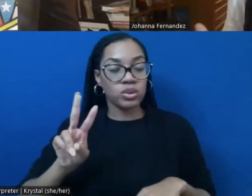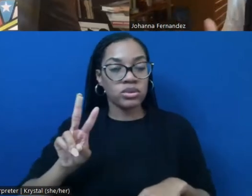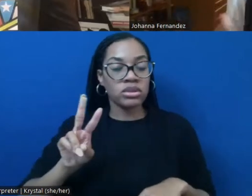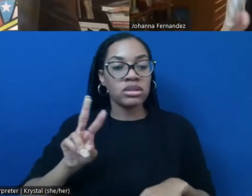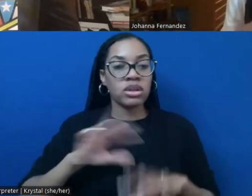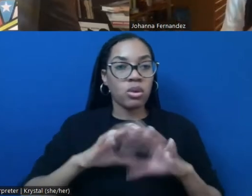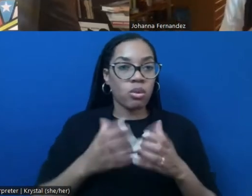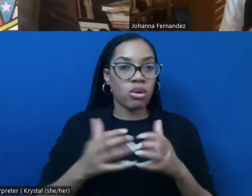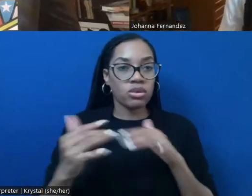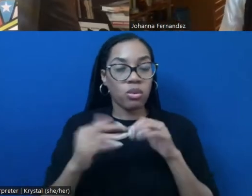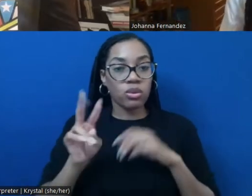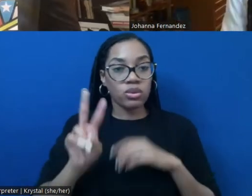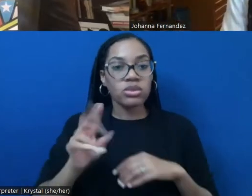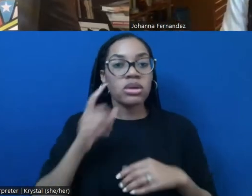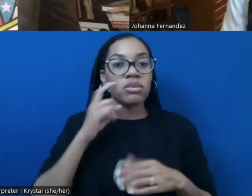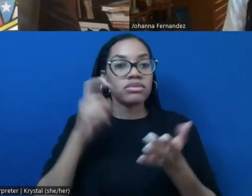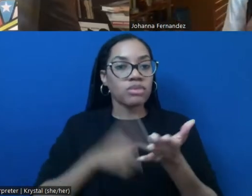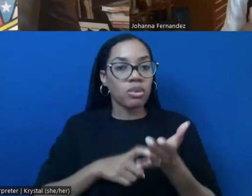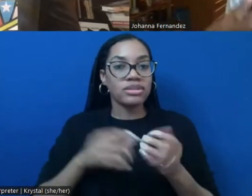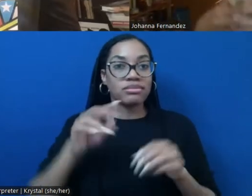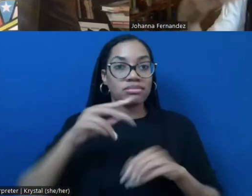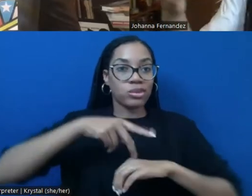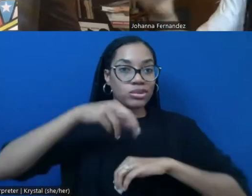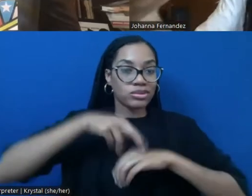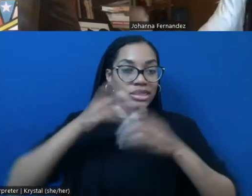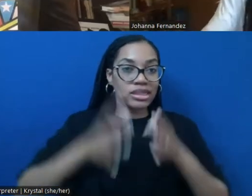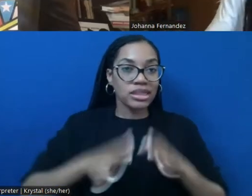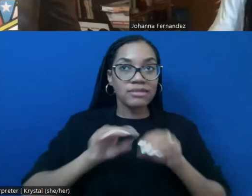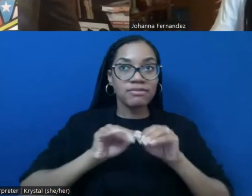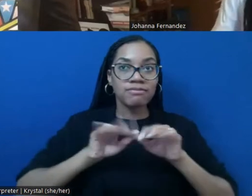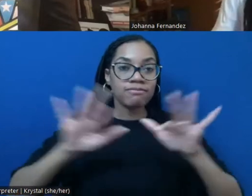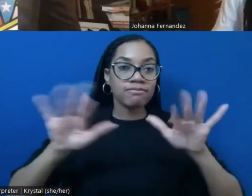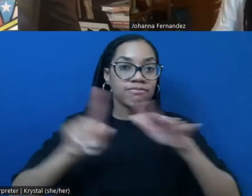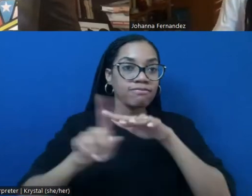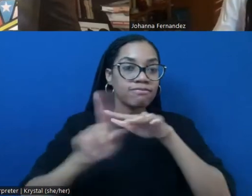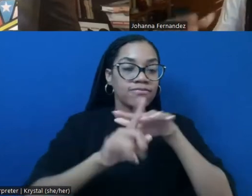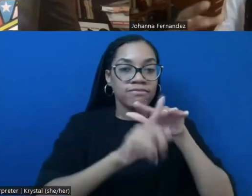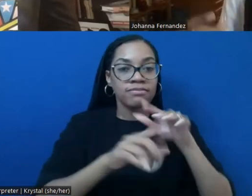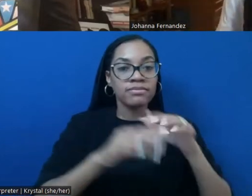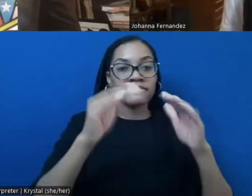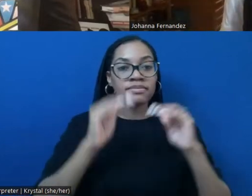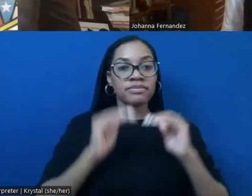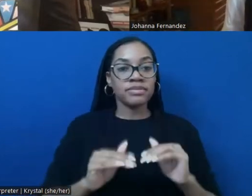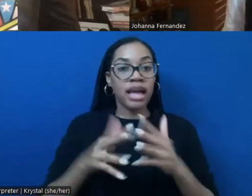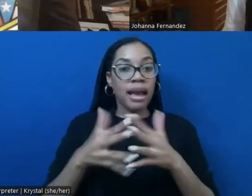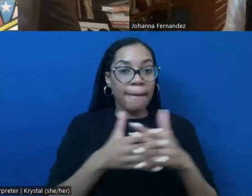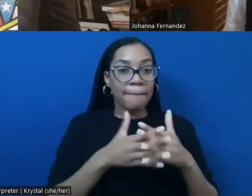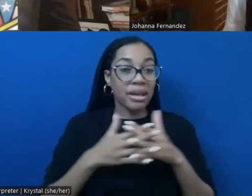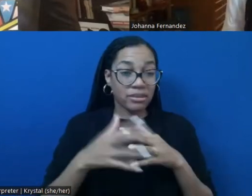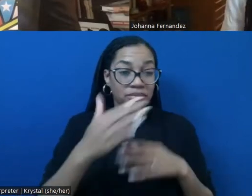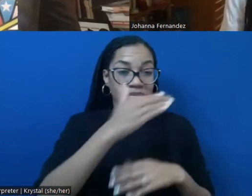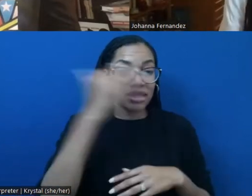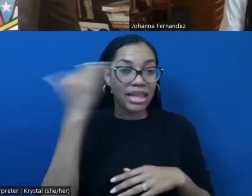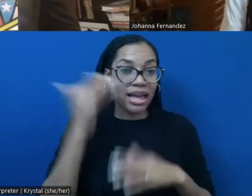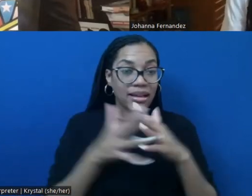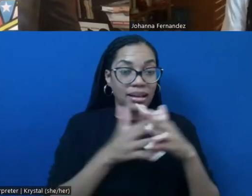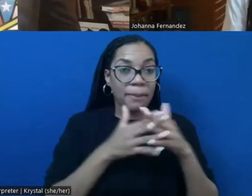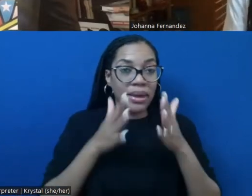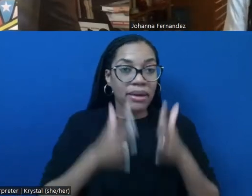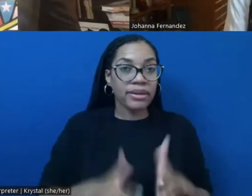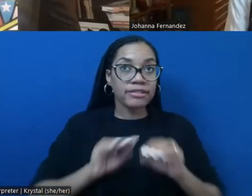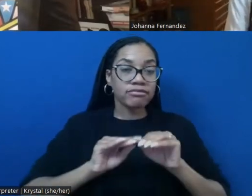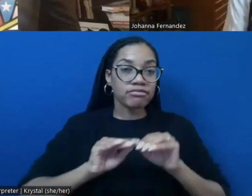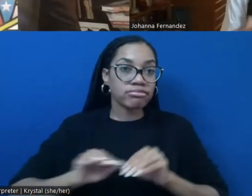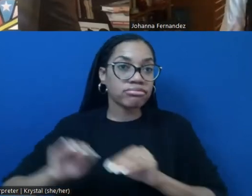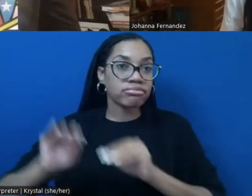Black Americans from countryside to city, Mexicans from Mexico to the United States,